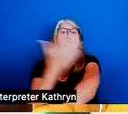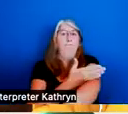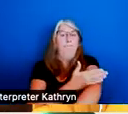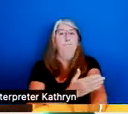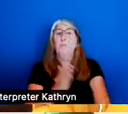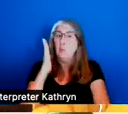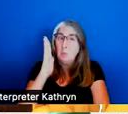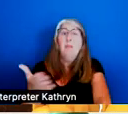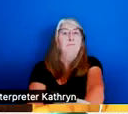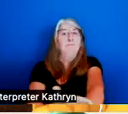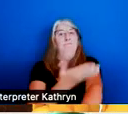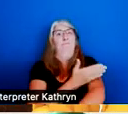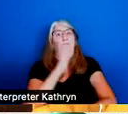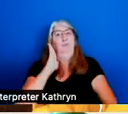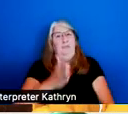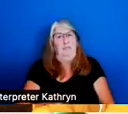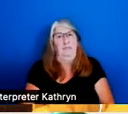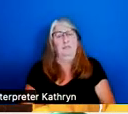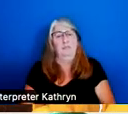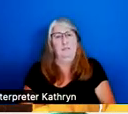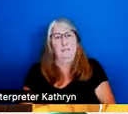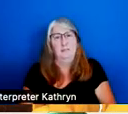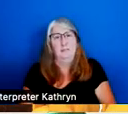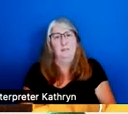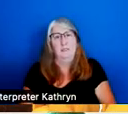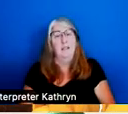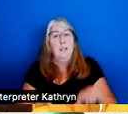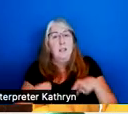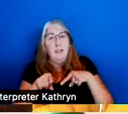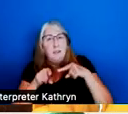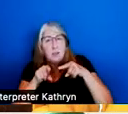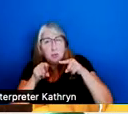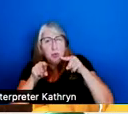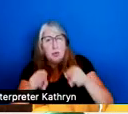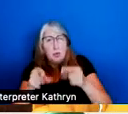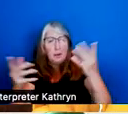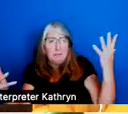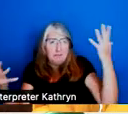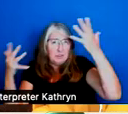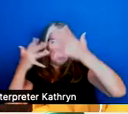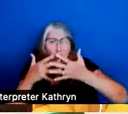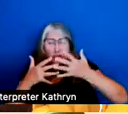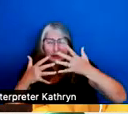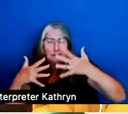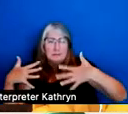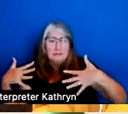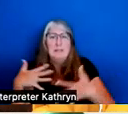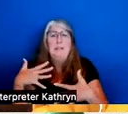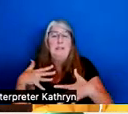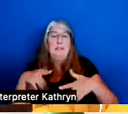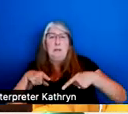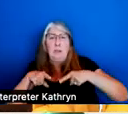is more. That in the nights of sweeping darkness and in the winter storms